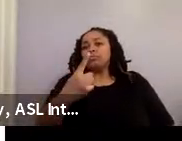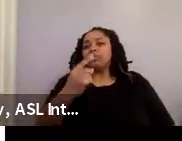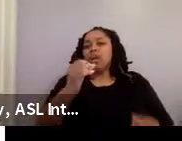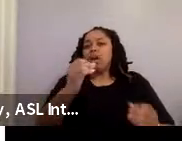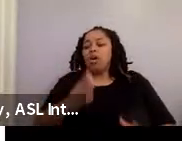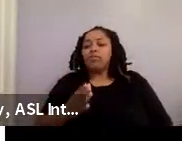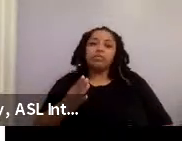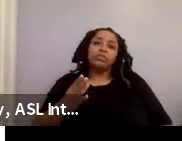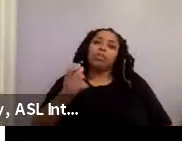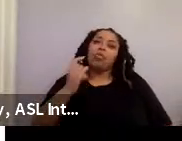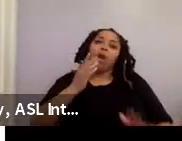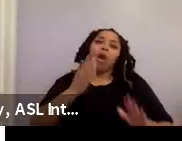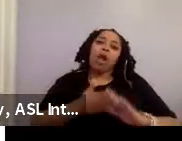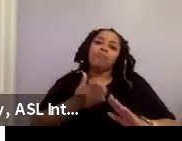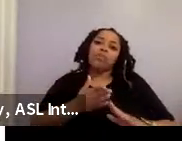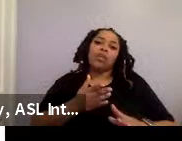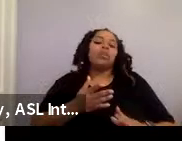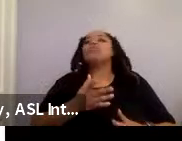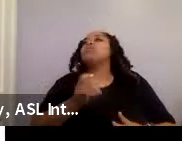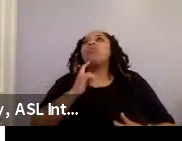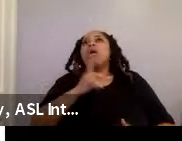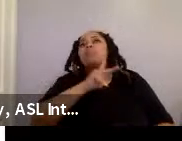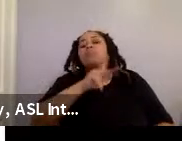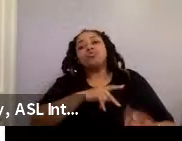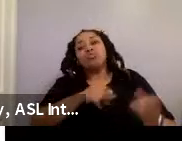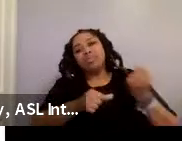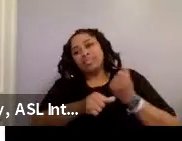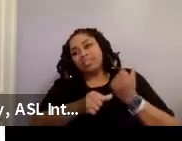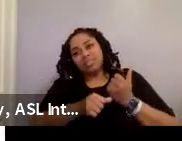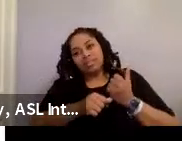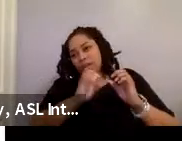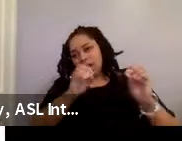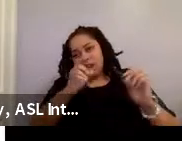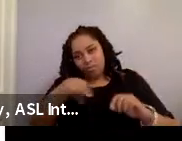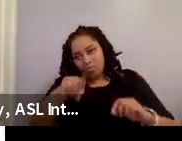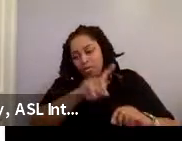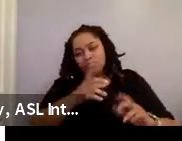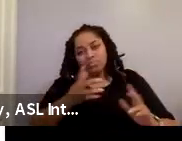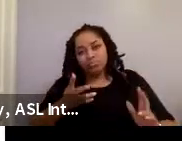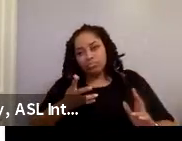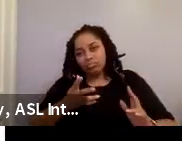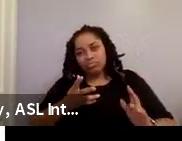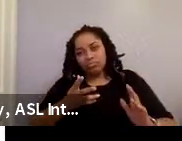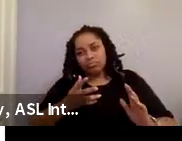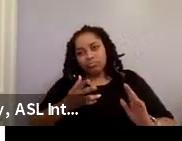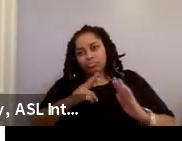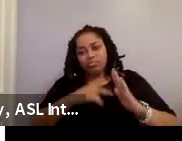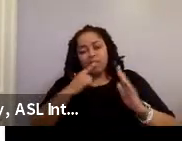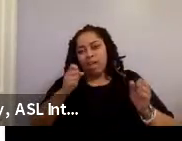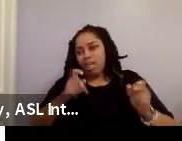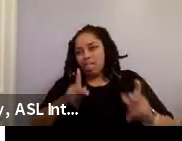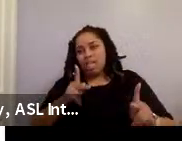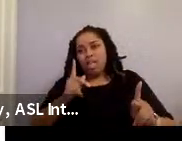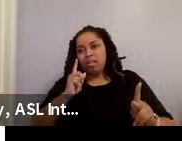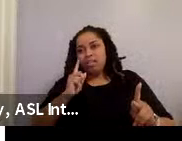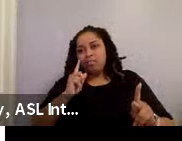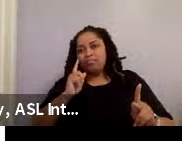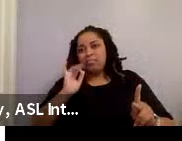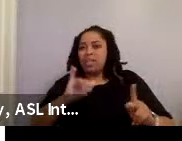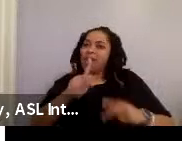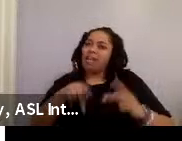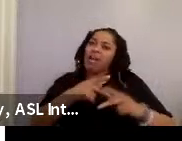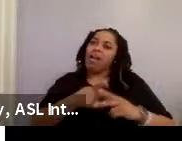officer, a operator, a personal assistant. None of those regulations allow that kind